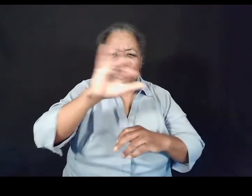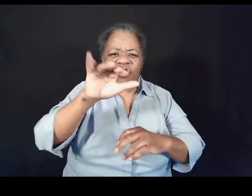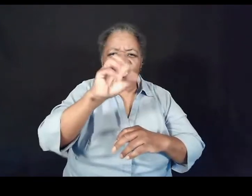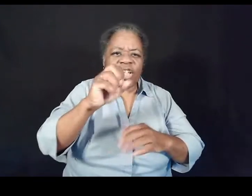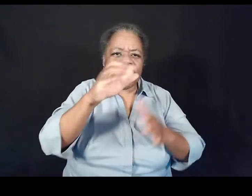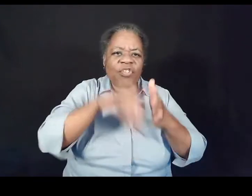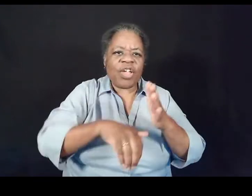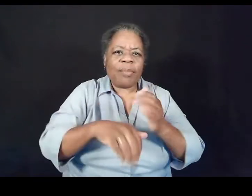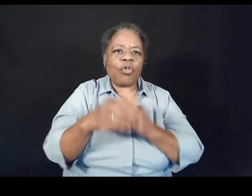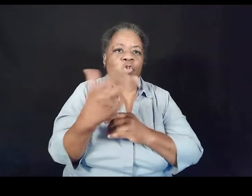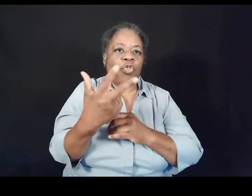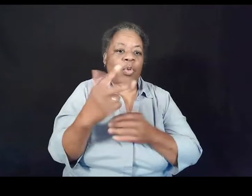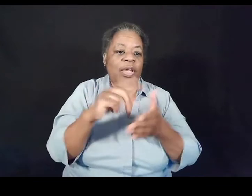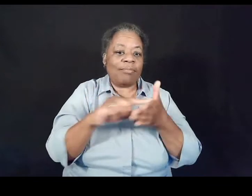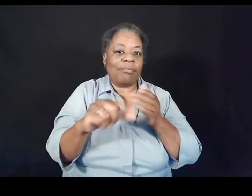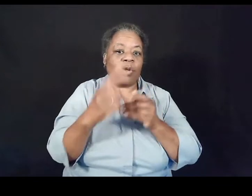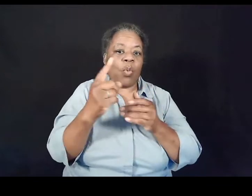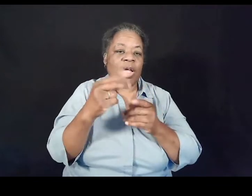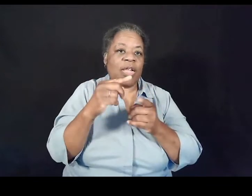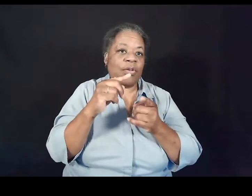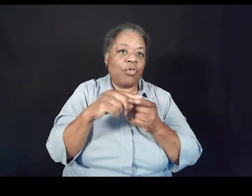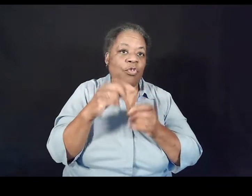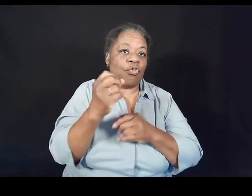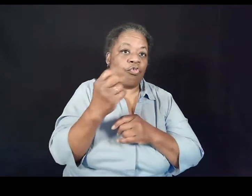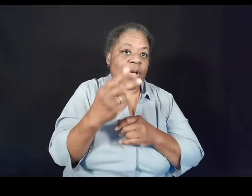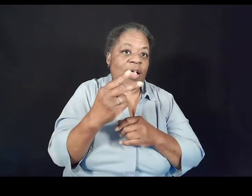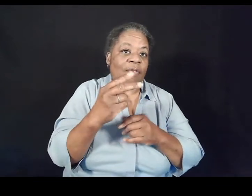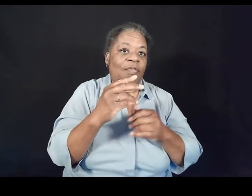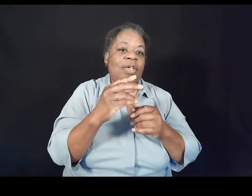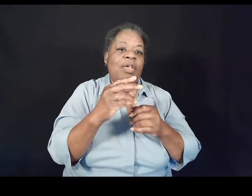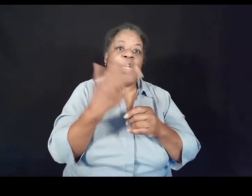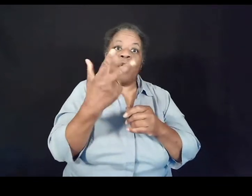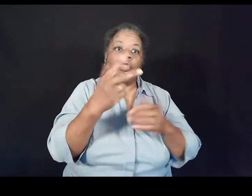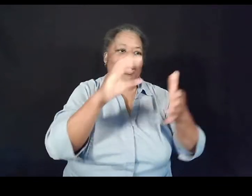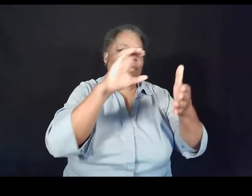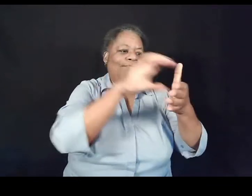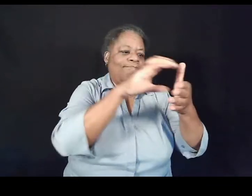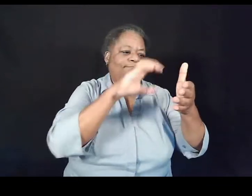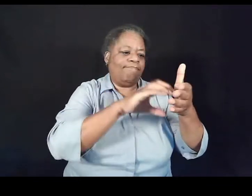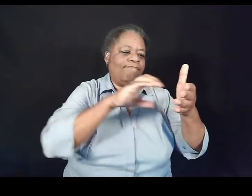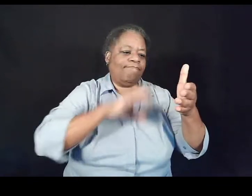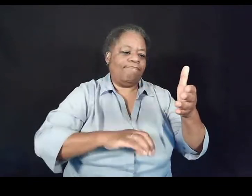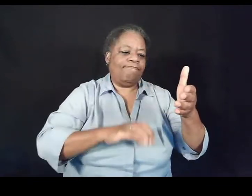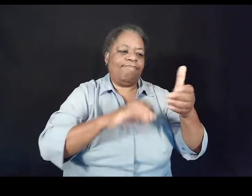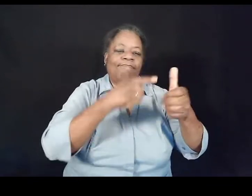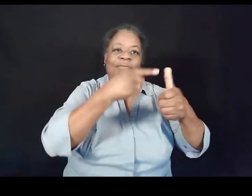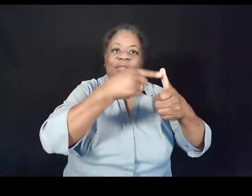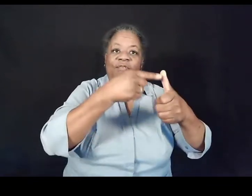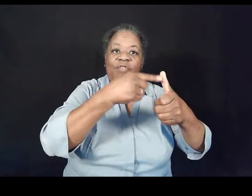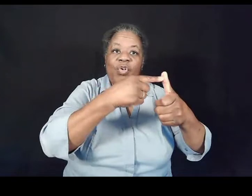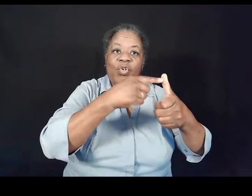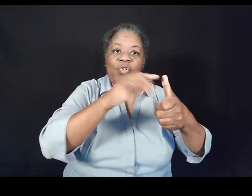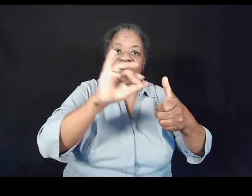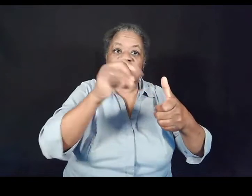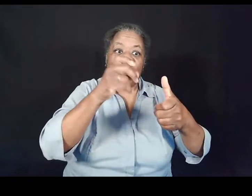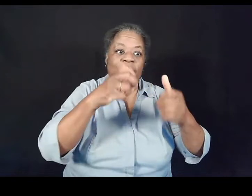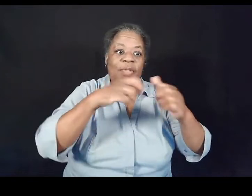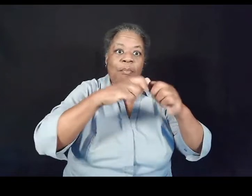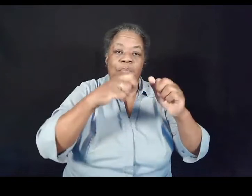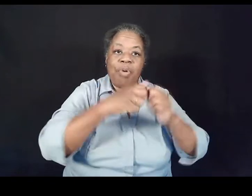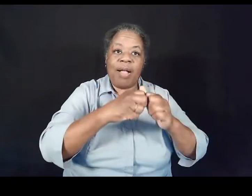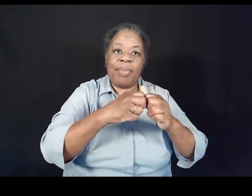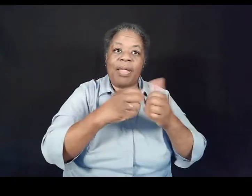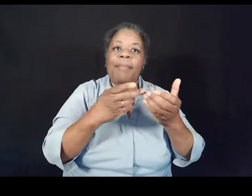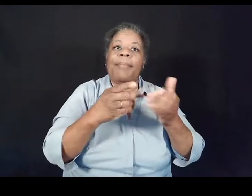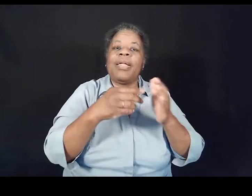12. There are three movements to the passage. In the first movement, James raises the problem of